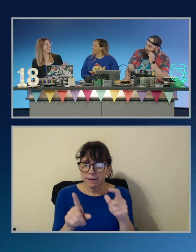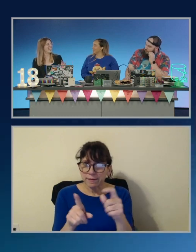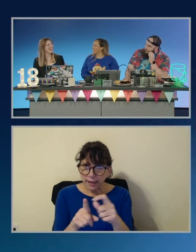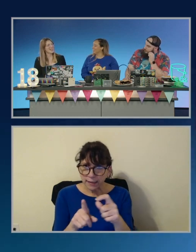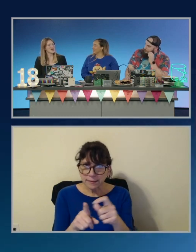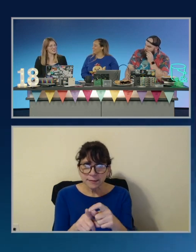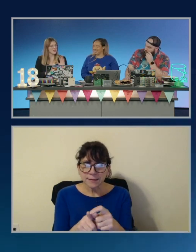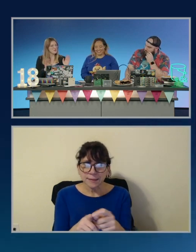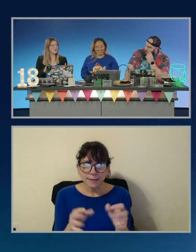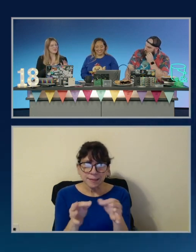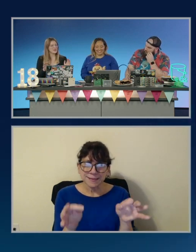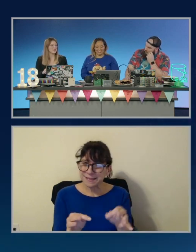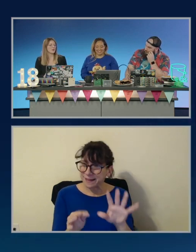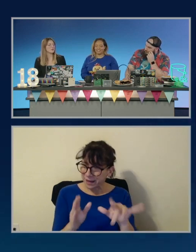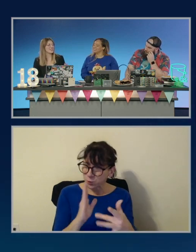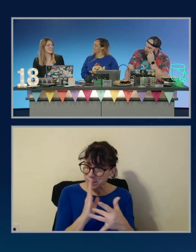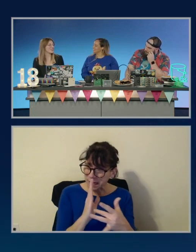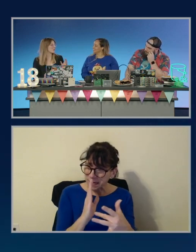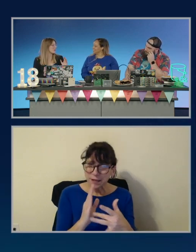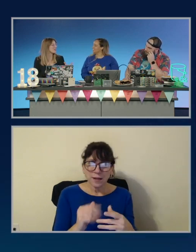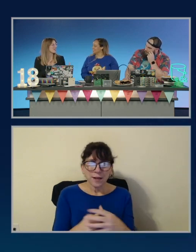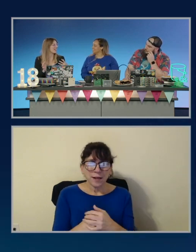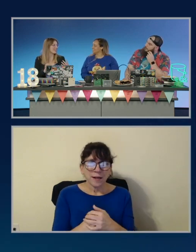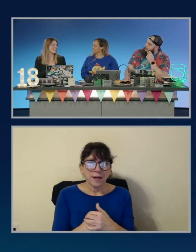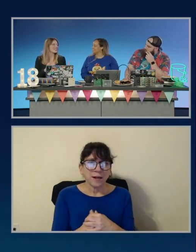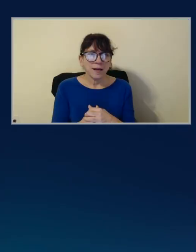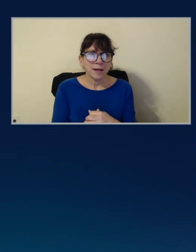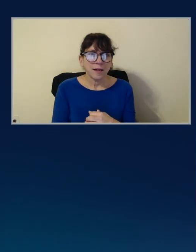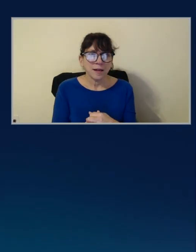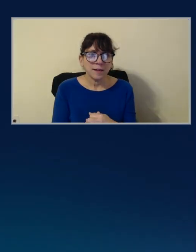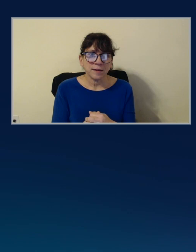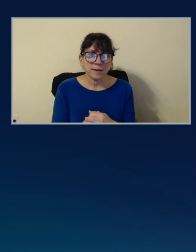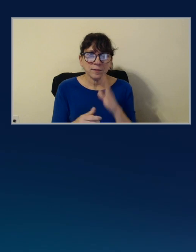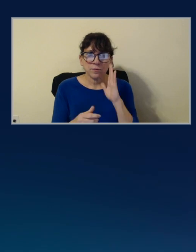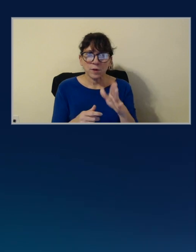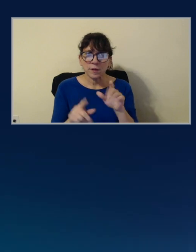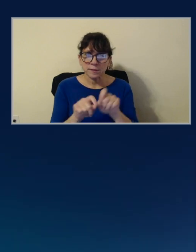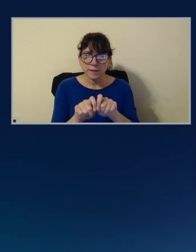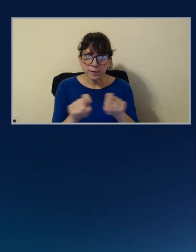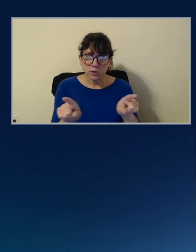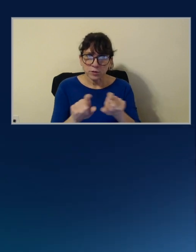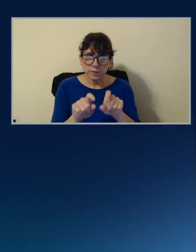technical. Okay. So pulling from some probability distribution and seeding words,